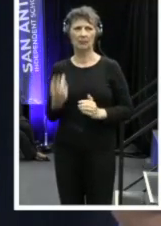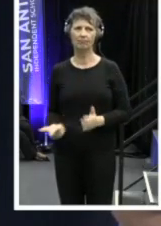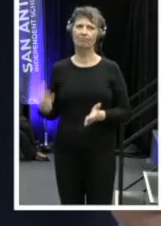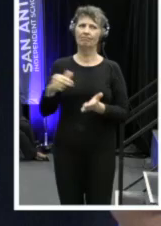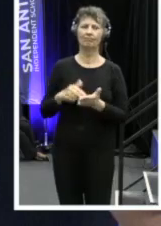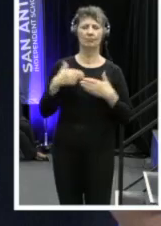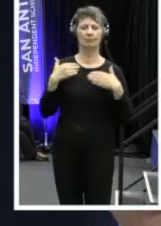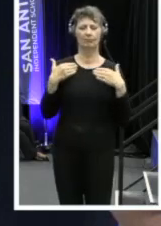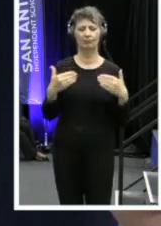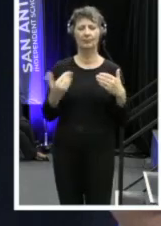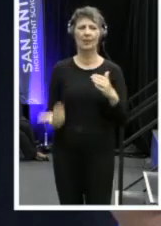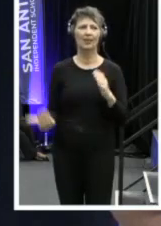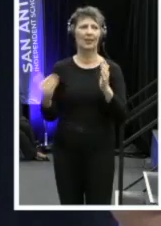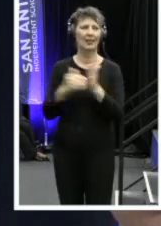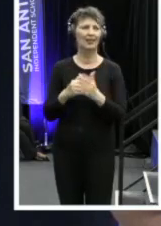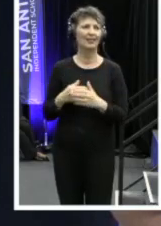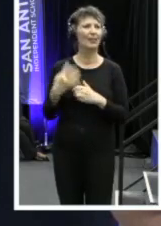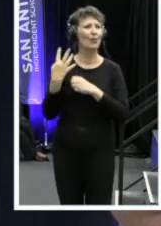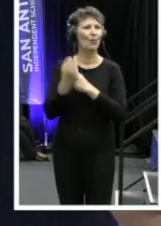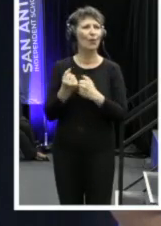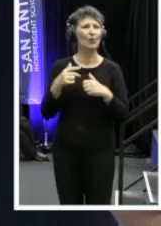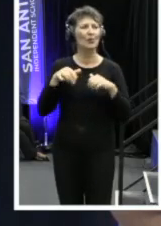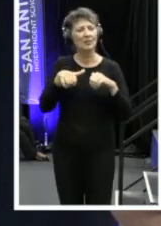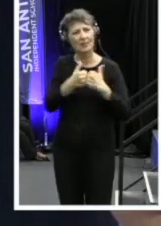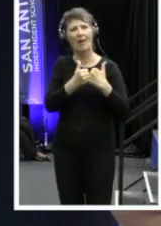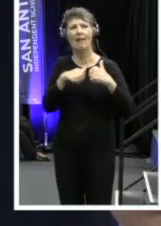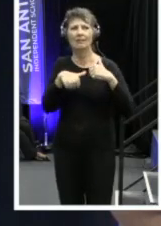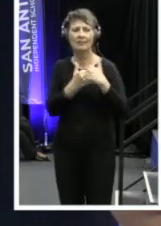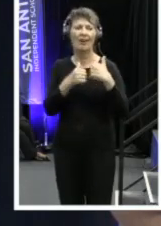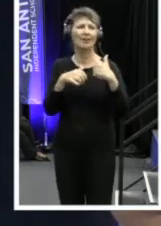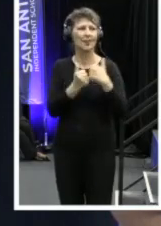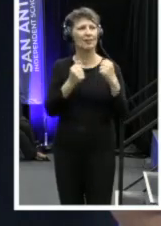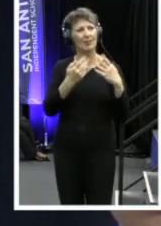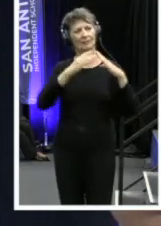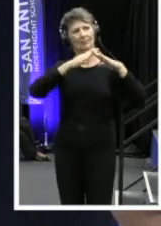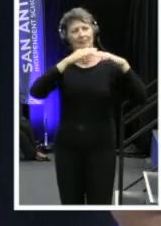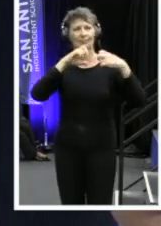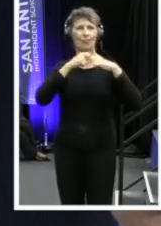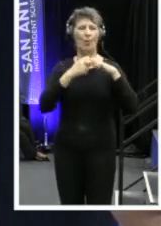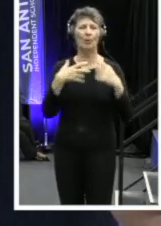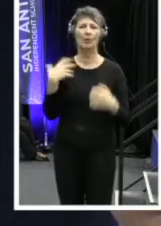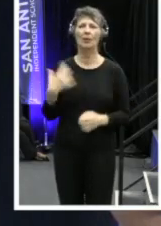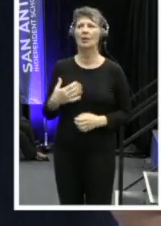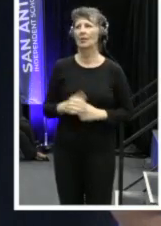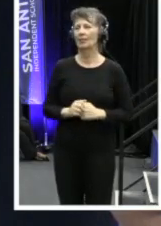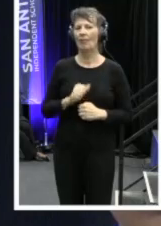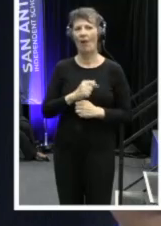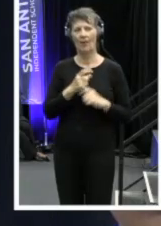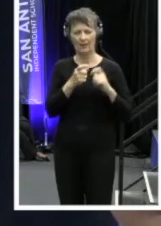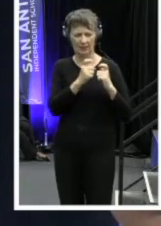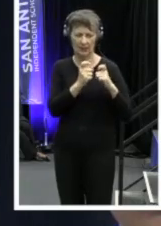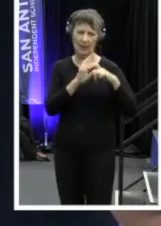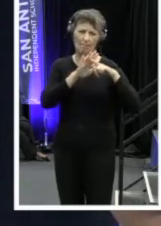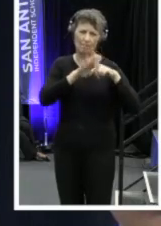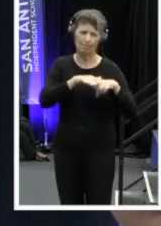the past 4 years, we have constantly been challenged with a multitude of obstacles, and we all had to adapt and overcome